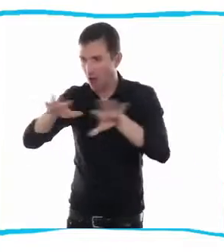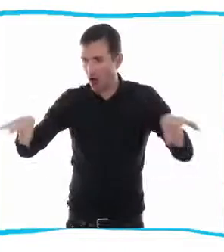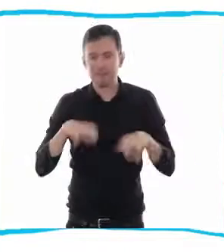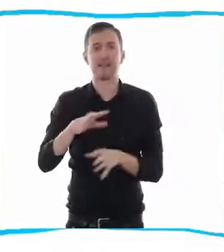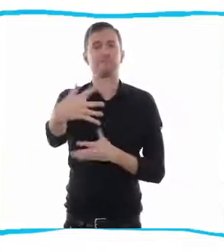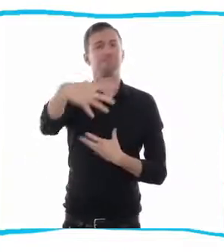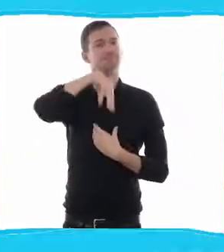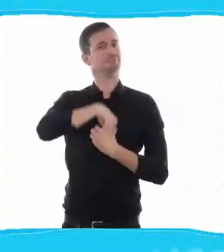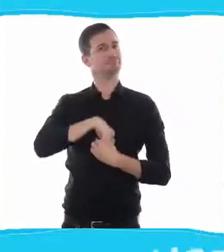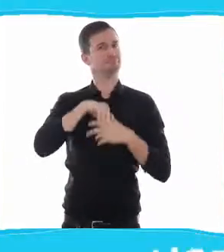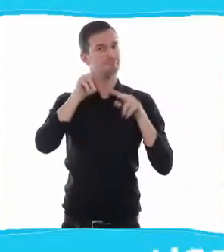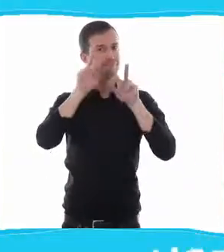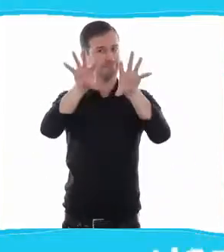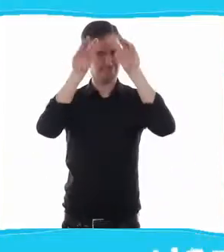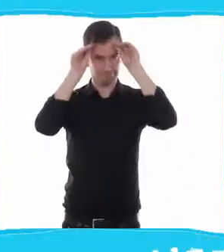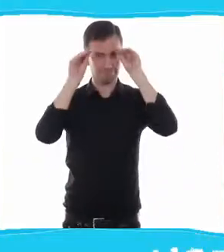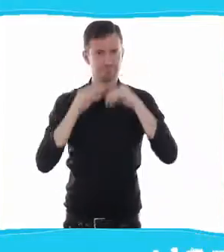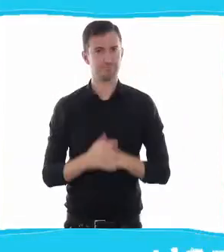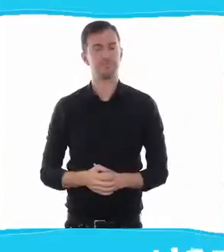appreciate it.